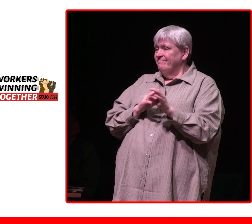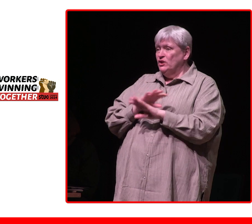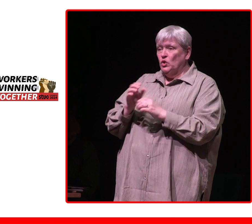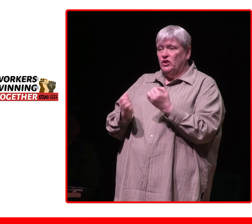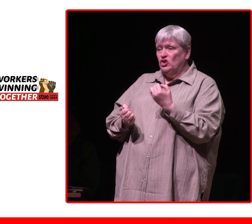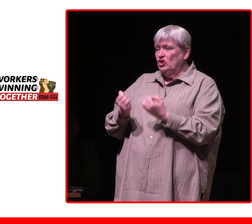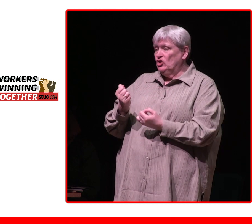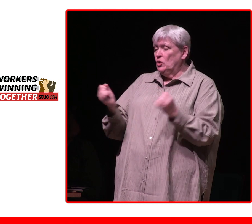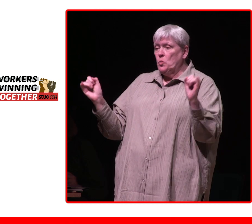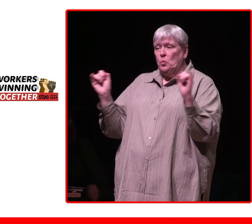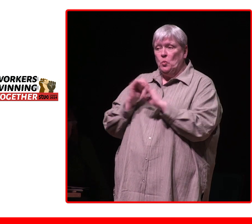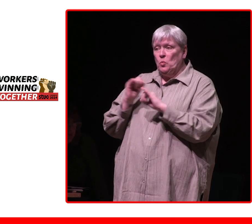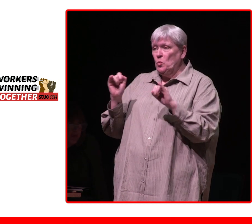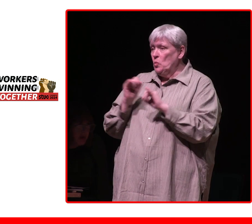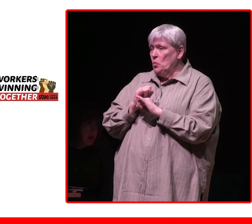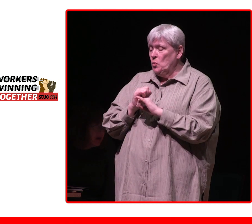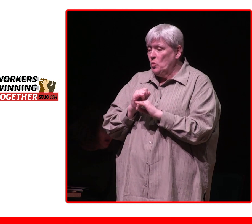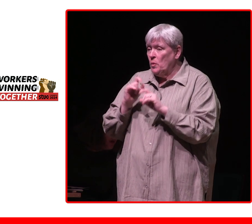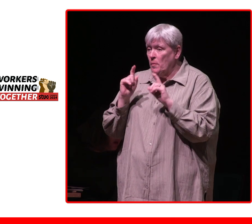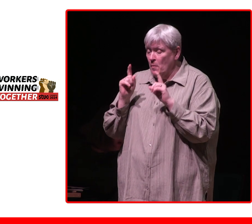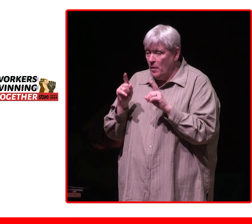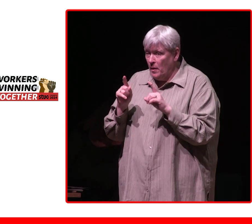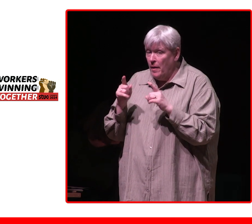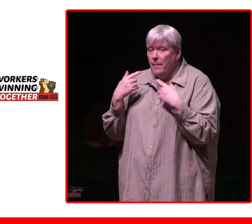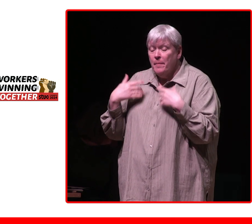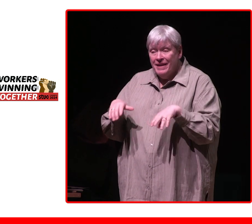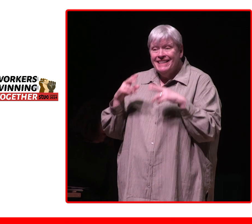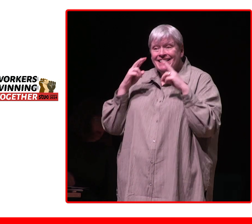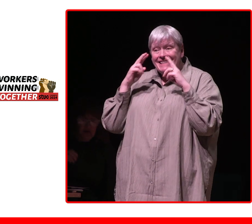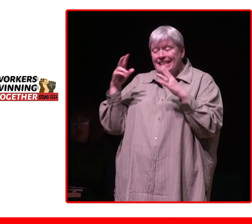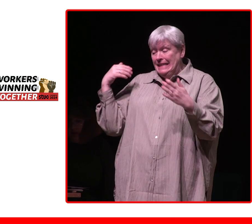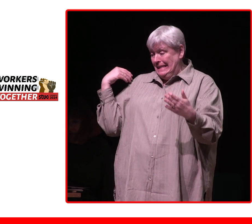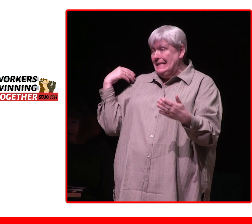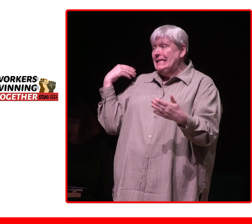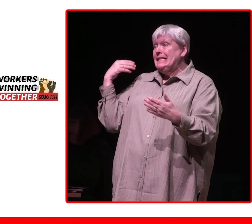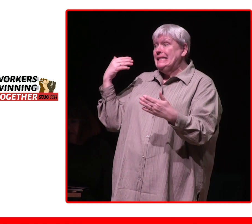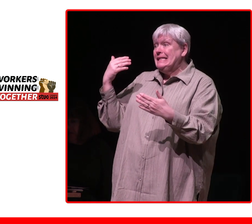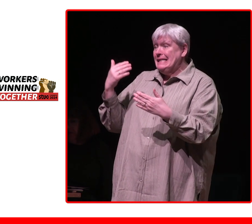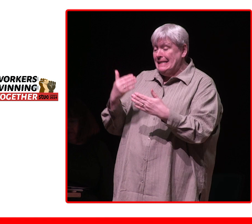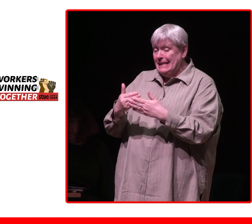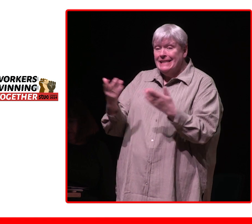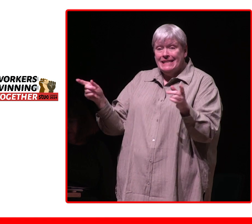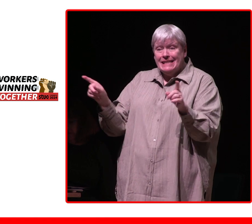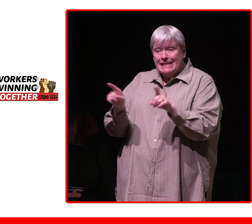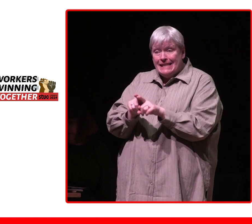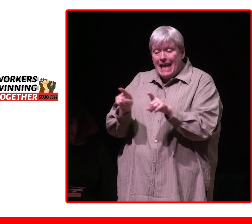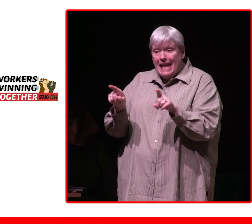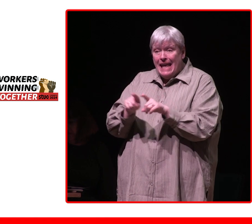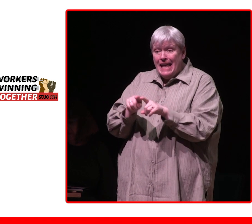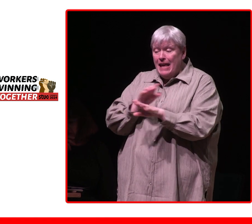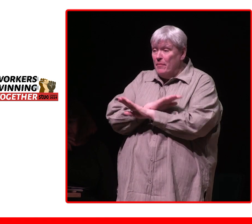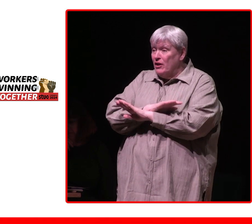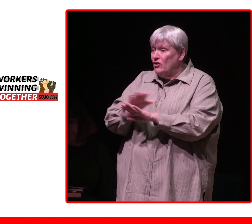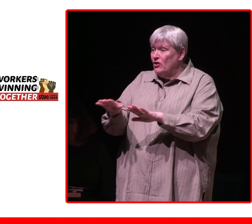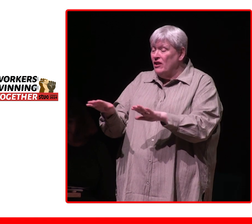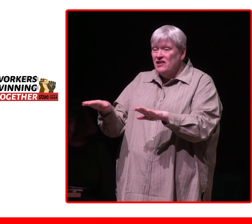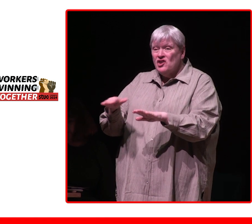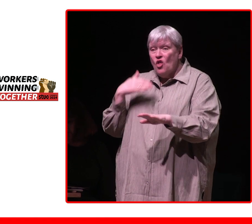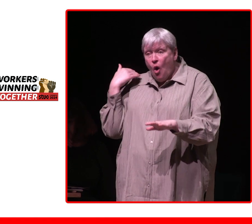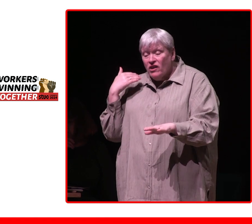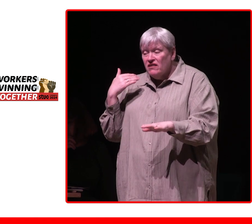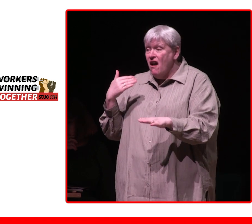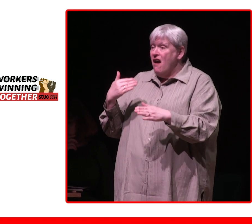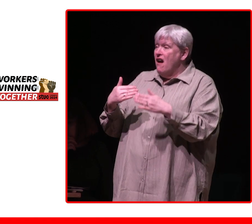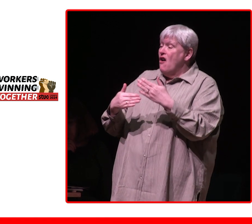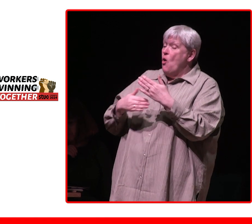horrific. But what we've seen since then is the same unjustifiable slaughter